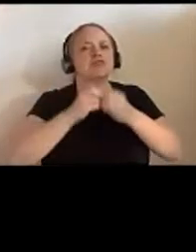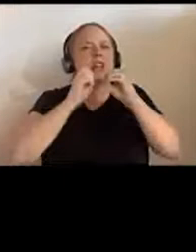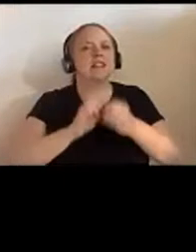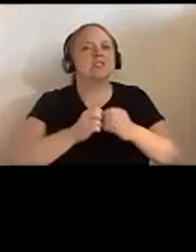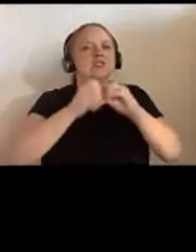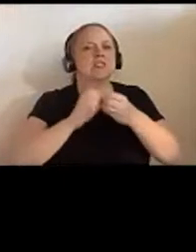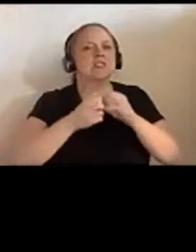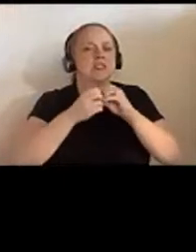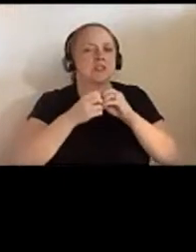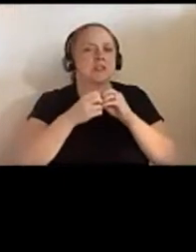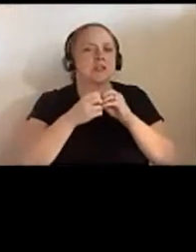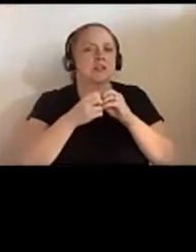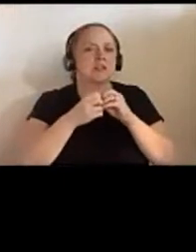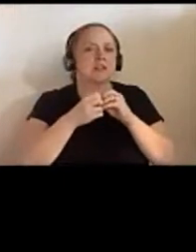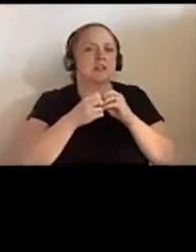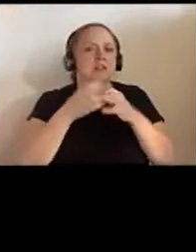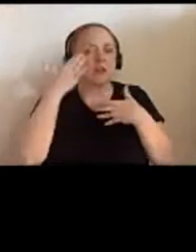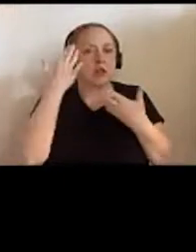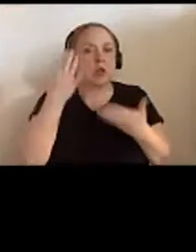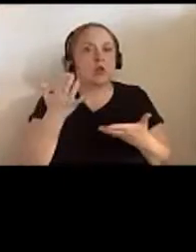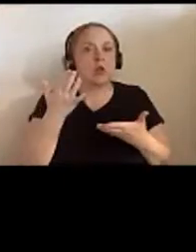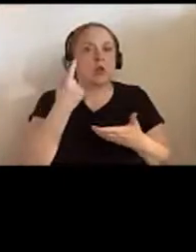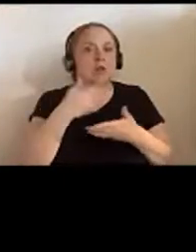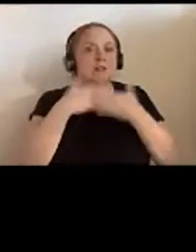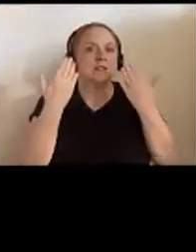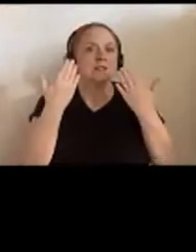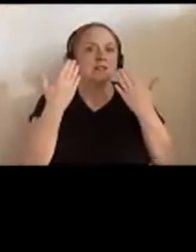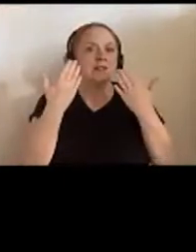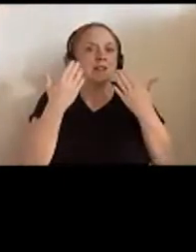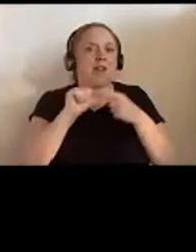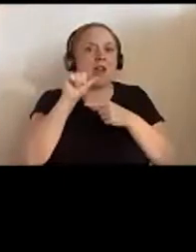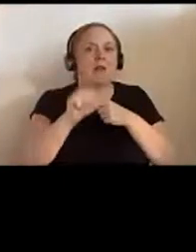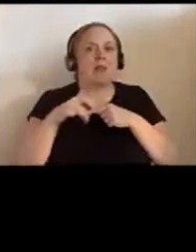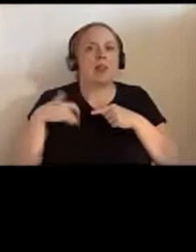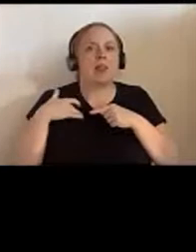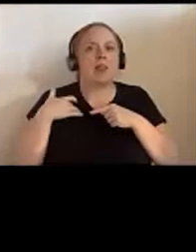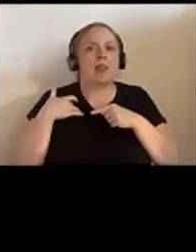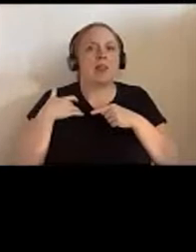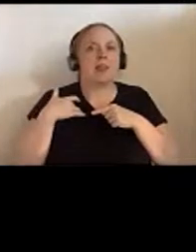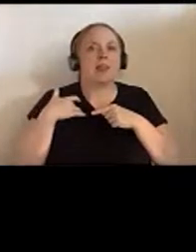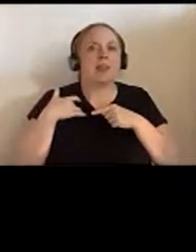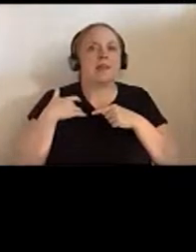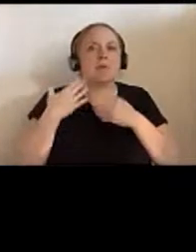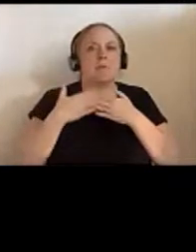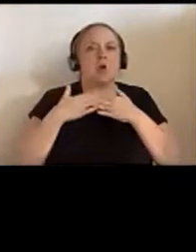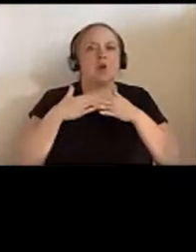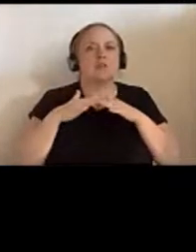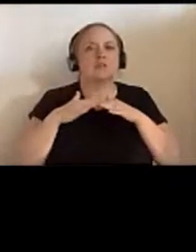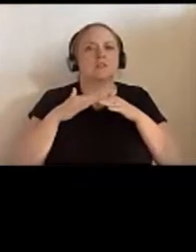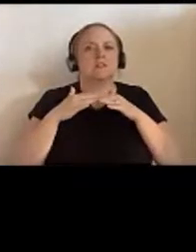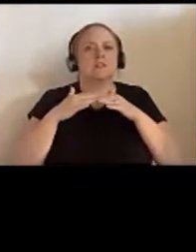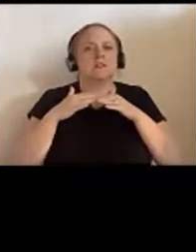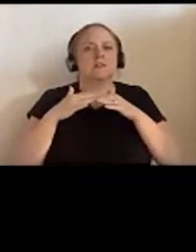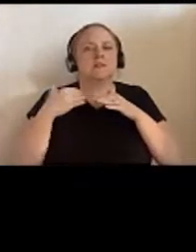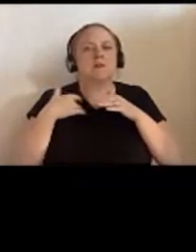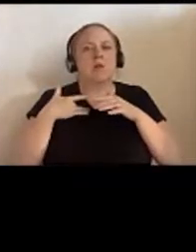that will probably, I don't know, maybe one day after we've lived somewhere for 8 more generations, this might not be an issue,